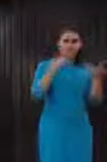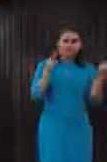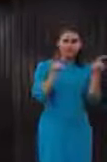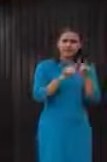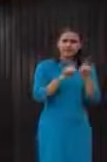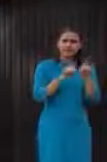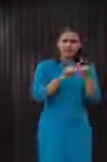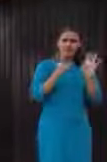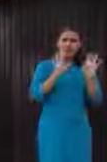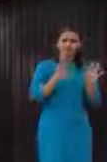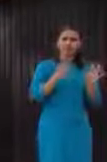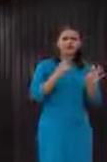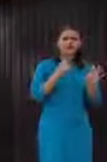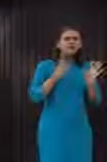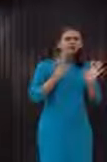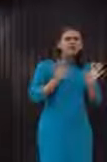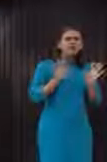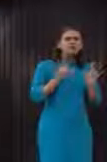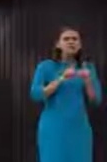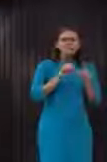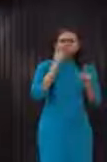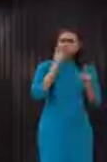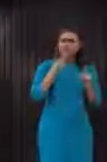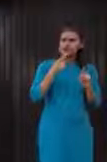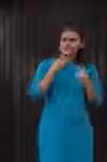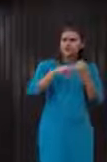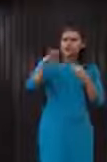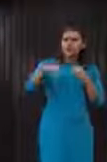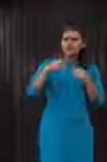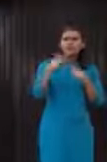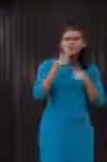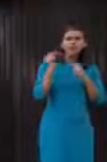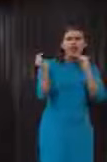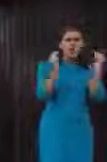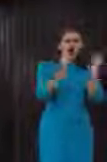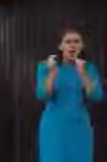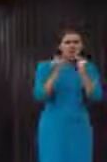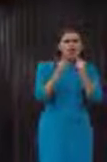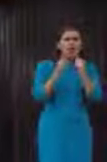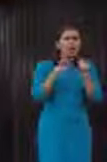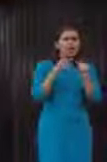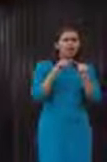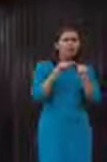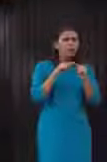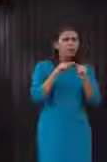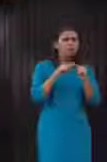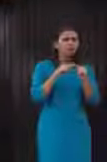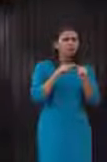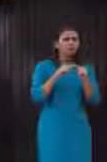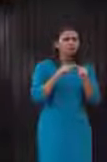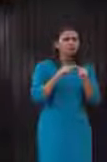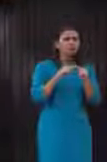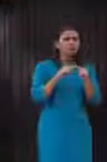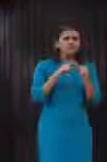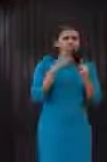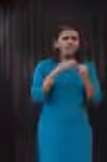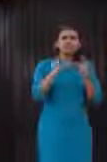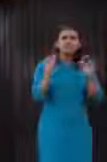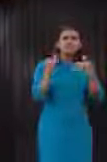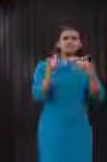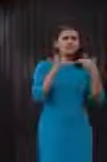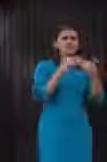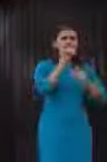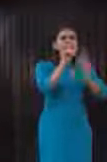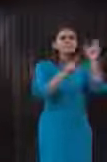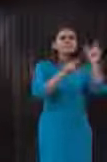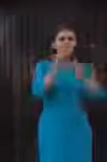and I say this, not only I as the administrator, sit and argue, because I had a lot of interaction with people,